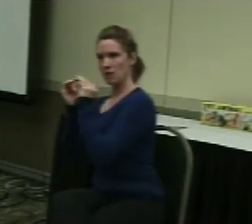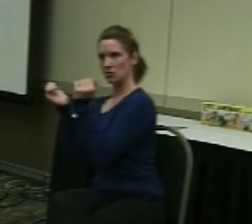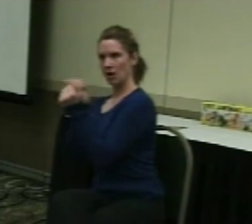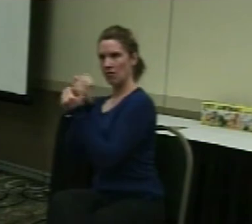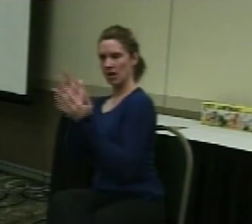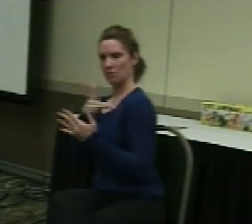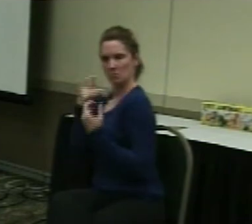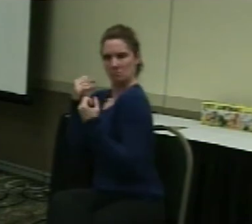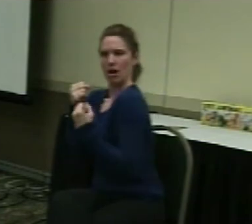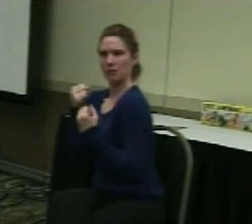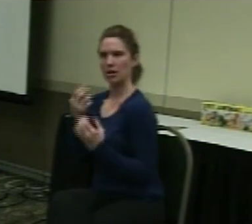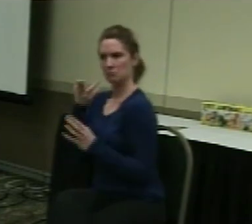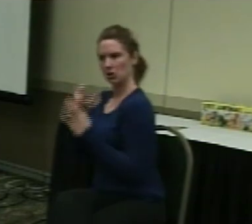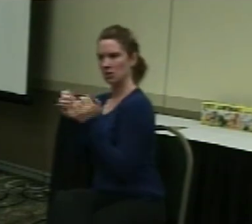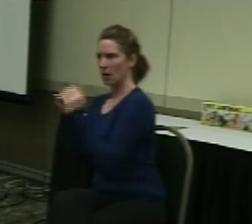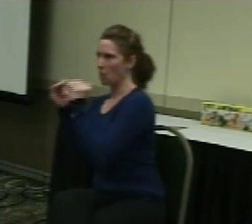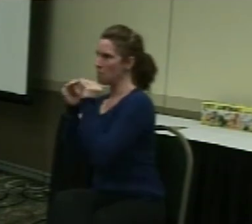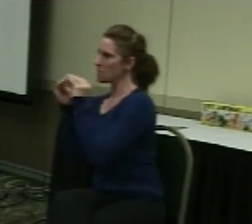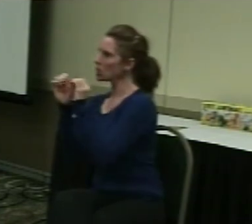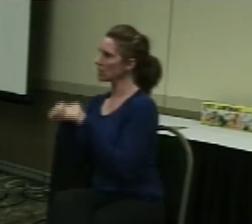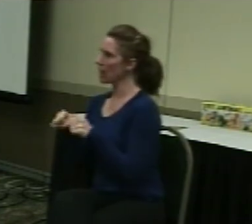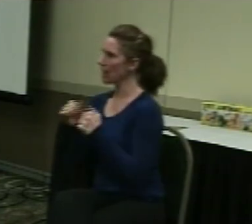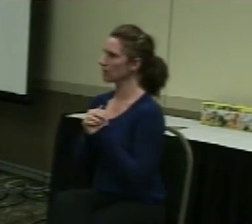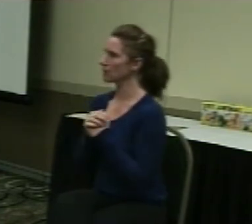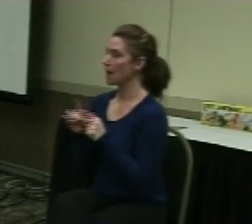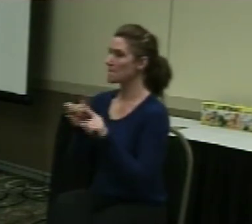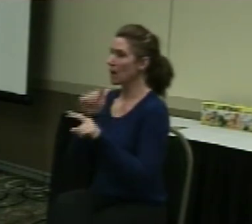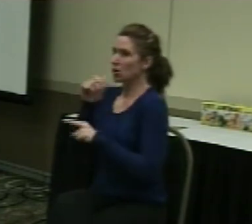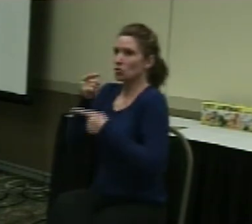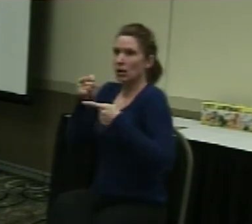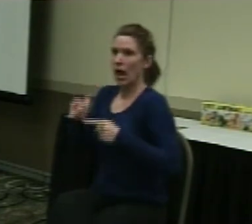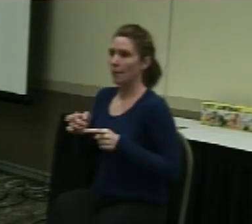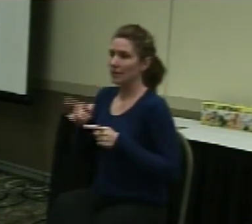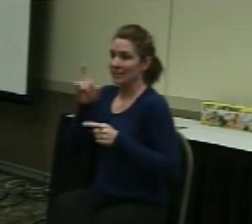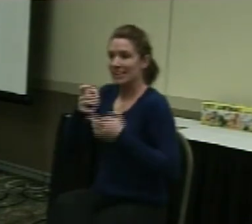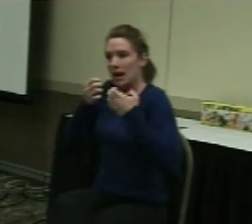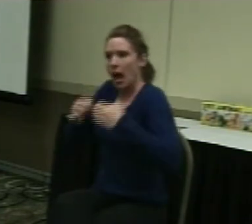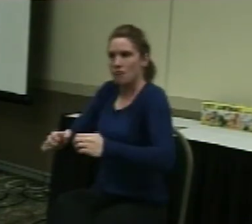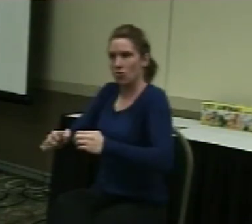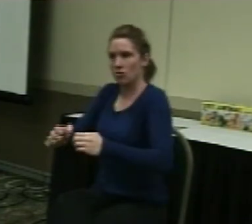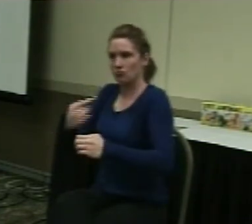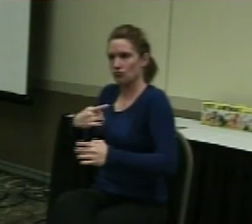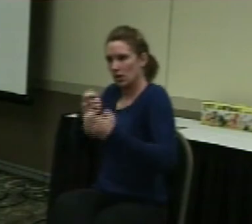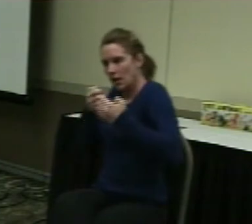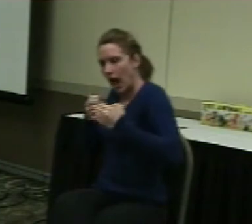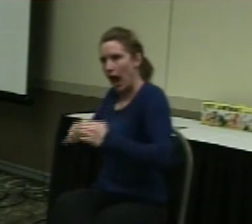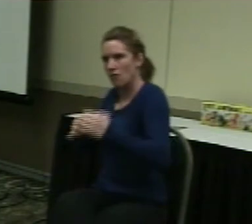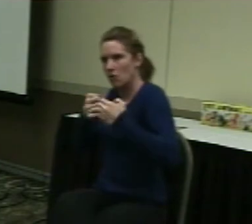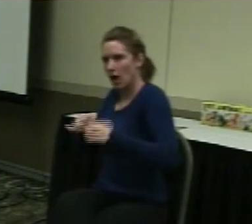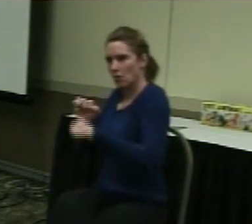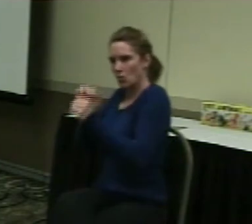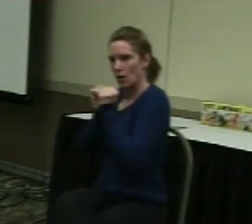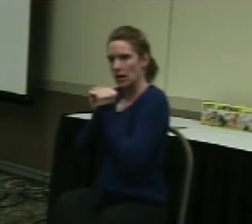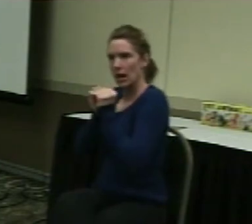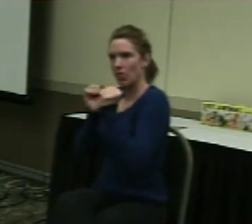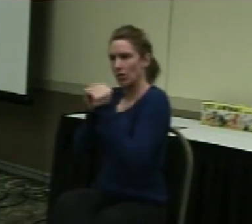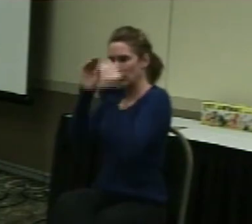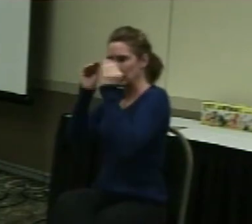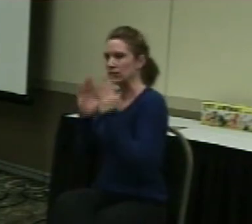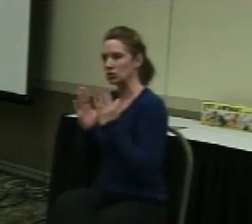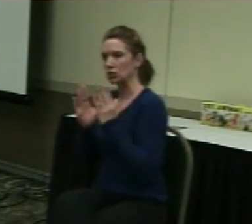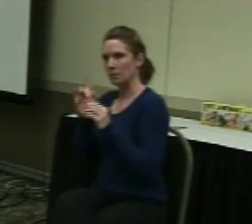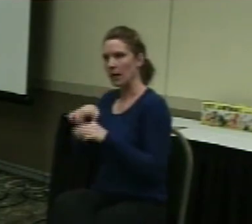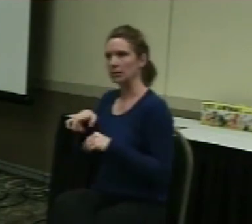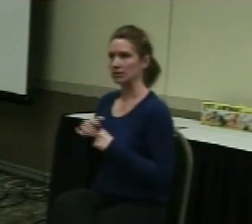and be with their peers. So, but these things don't happen without effortful work on the part of teachers. You